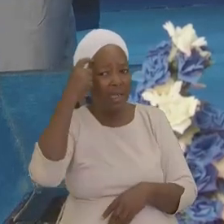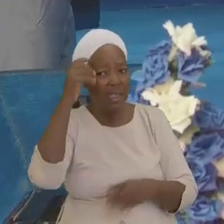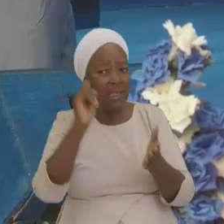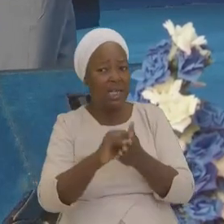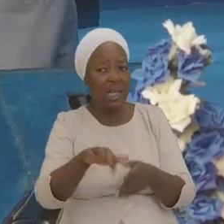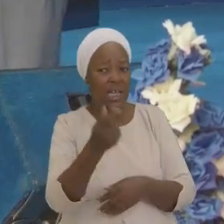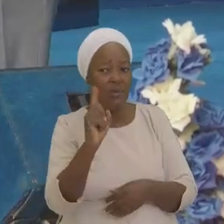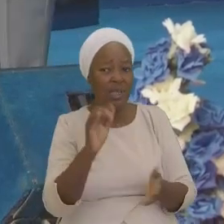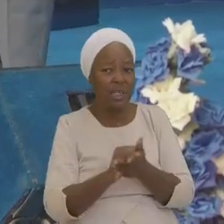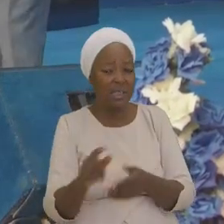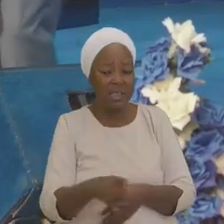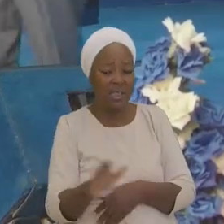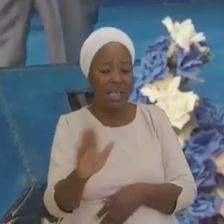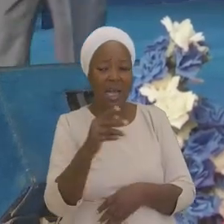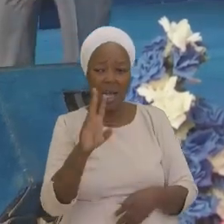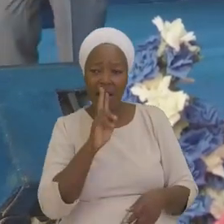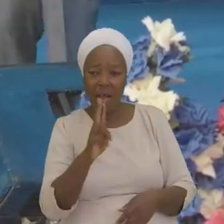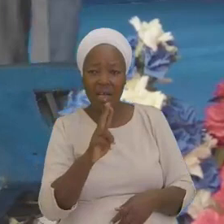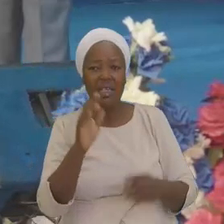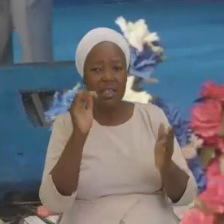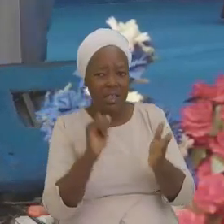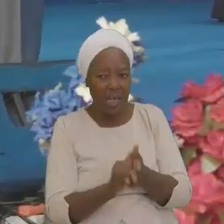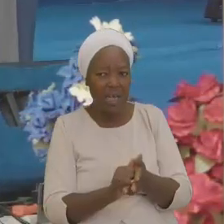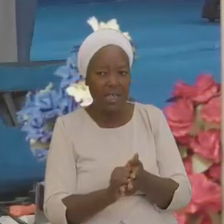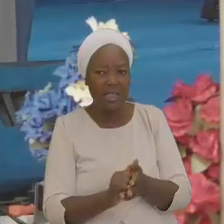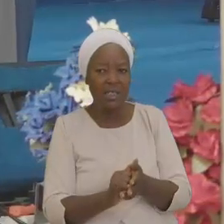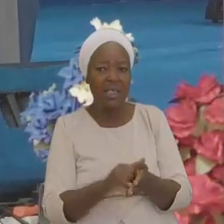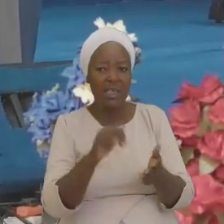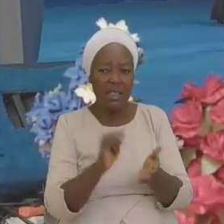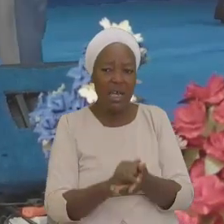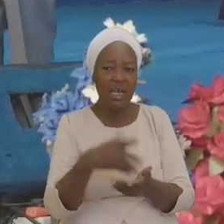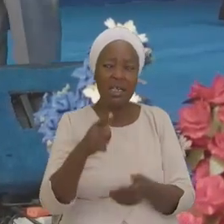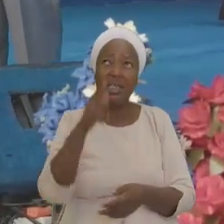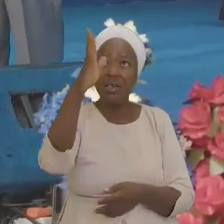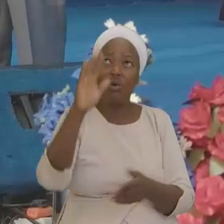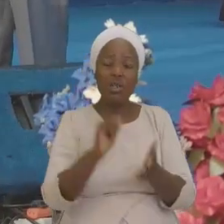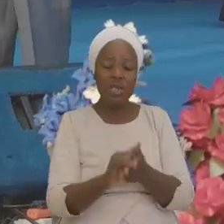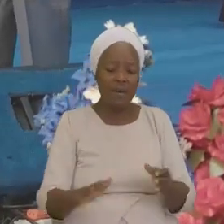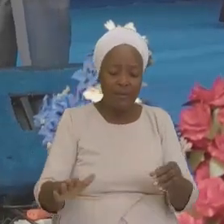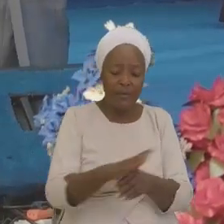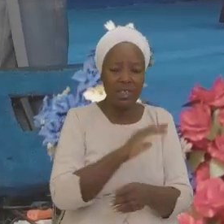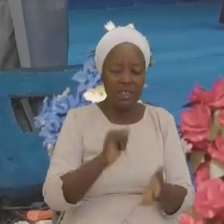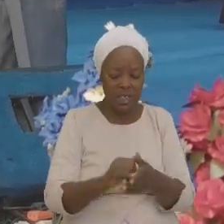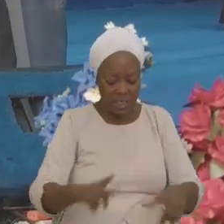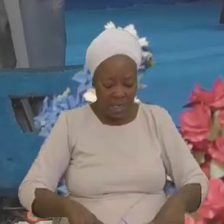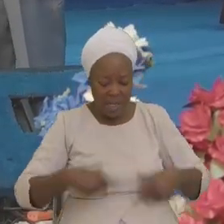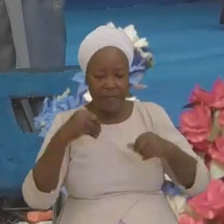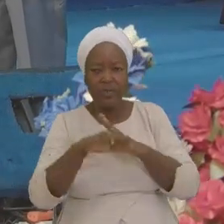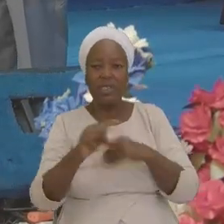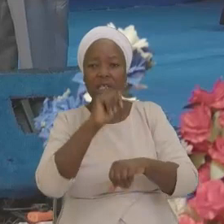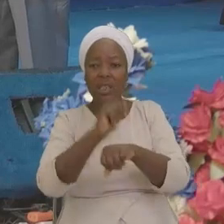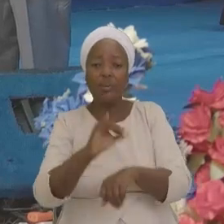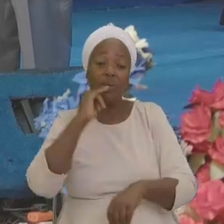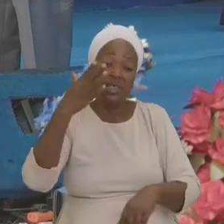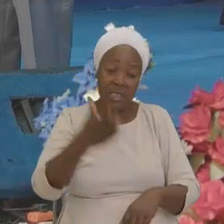they are, that the God who occupies, who lives in the temple, is right